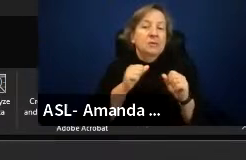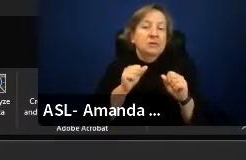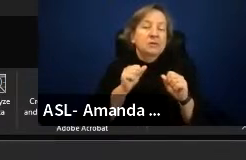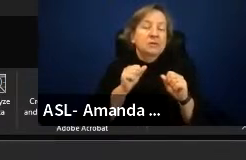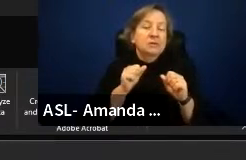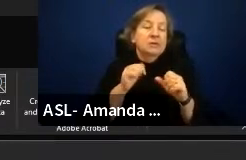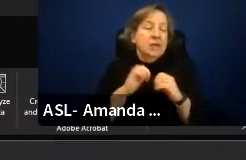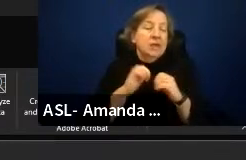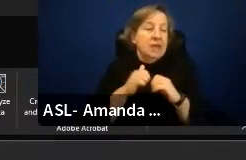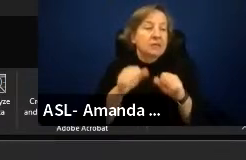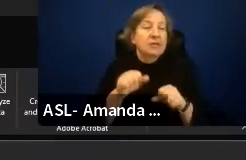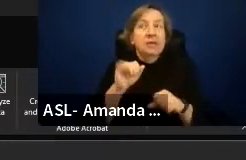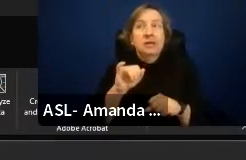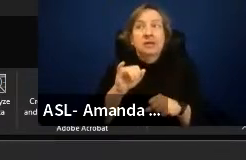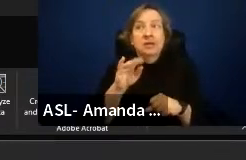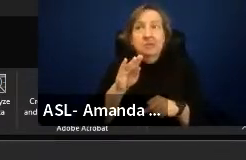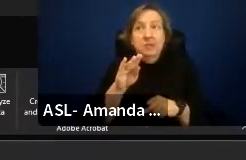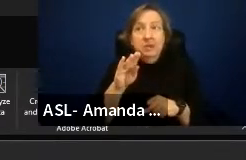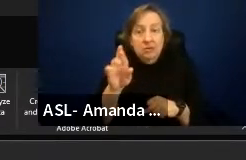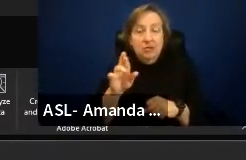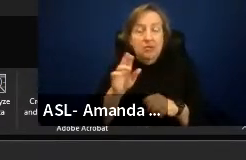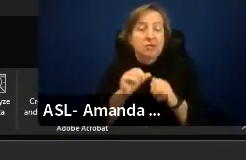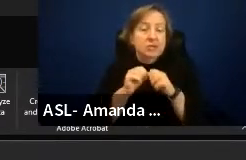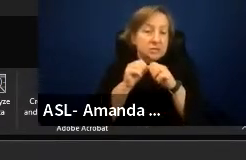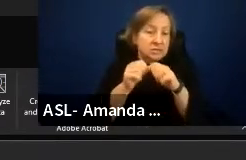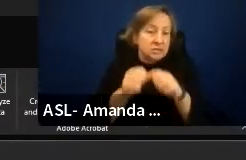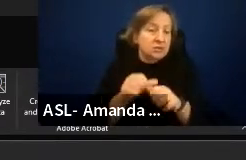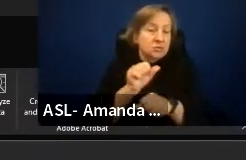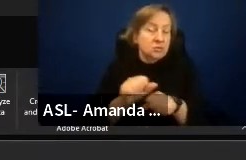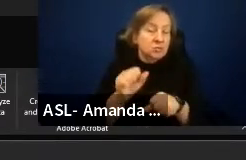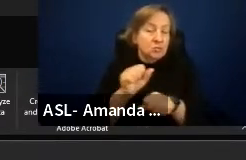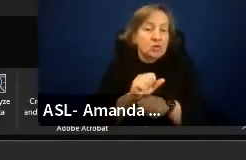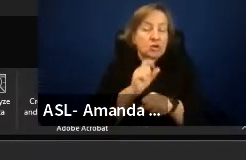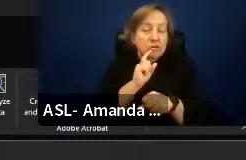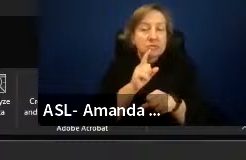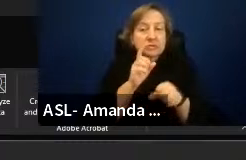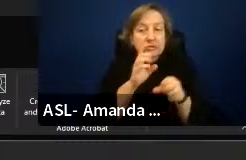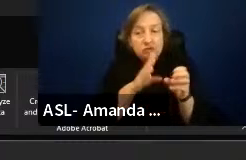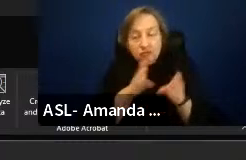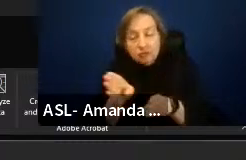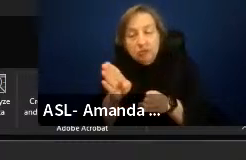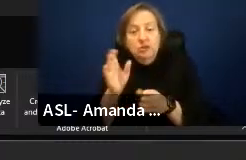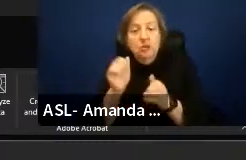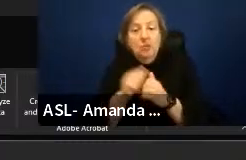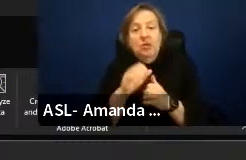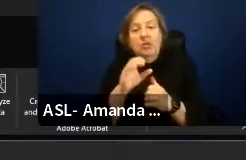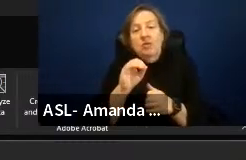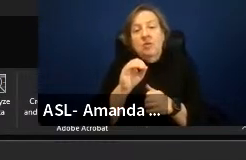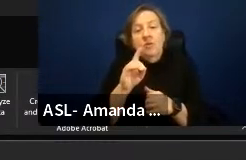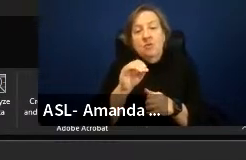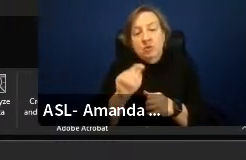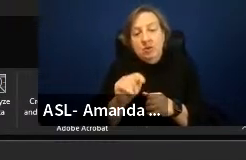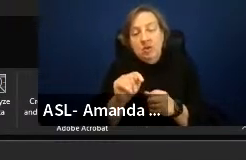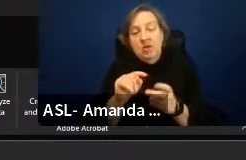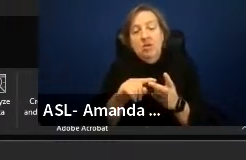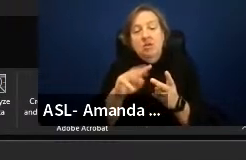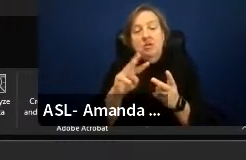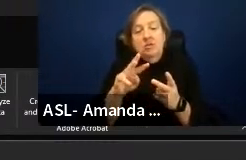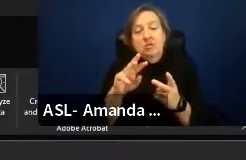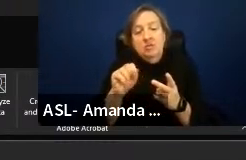the IBR continue to work really strategically with ODOT, WashDOT, the city of